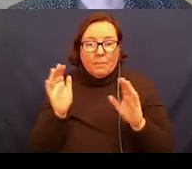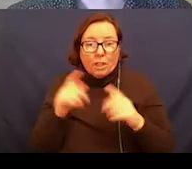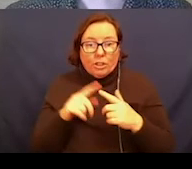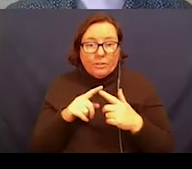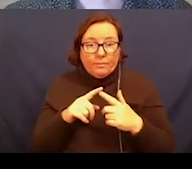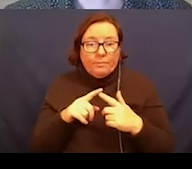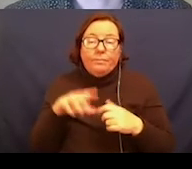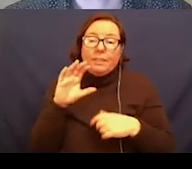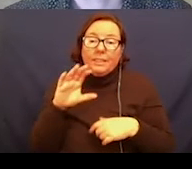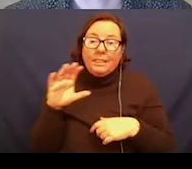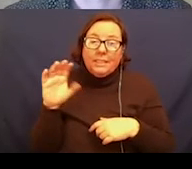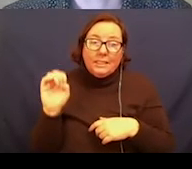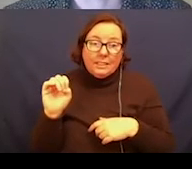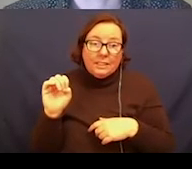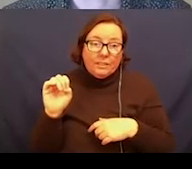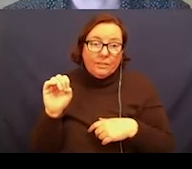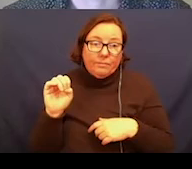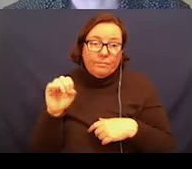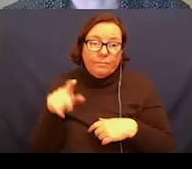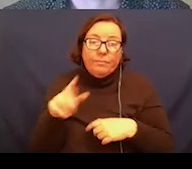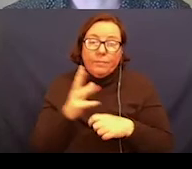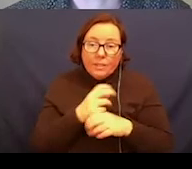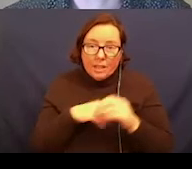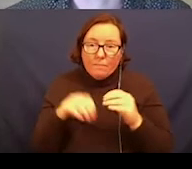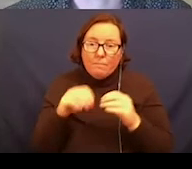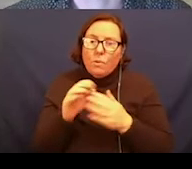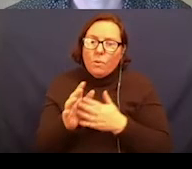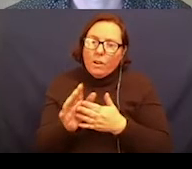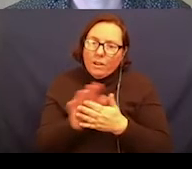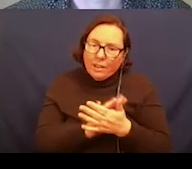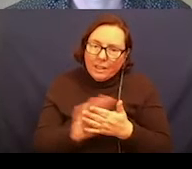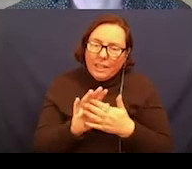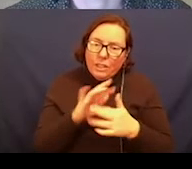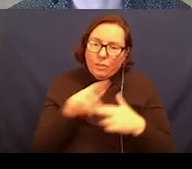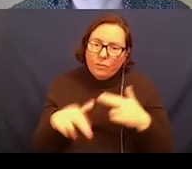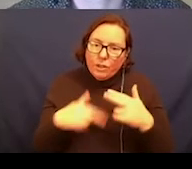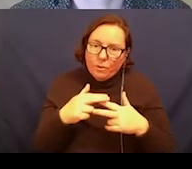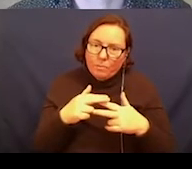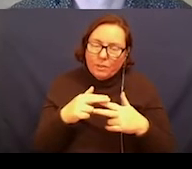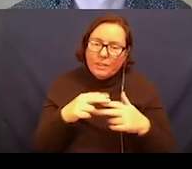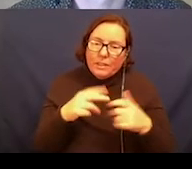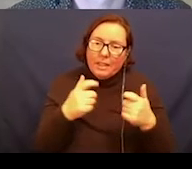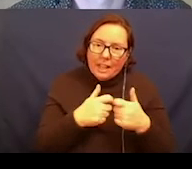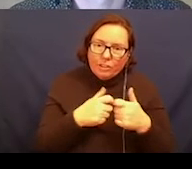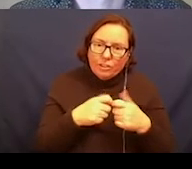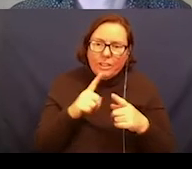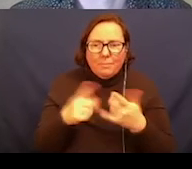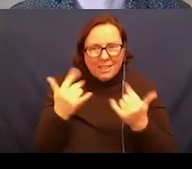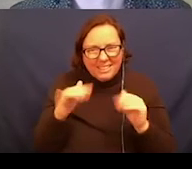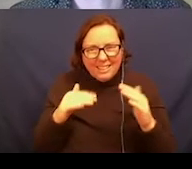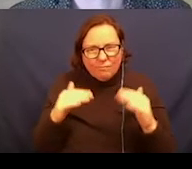With CCE, you get more renewable electricity for a cheaper rate.